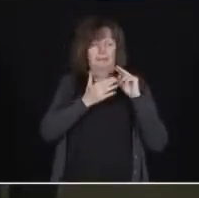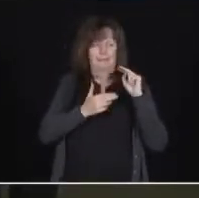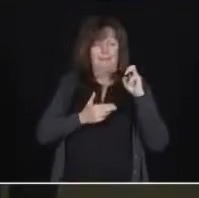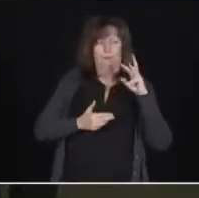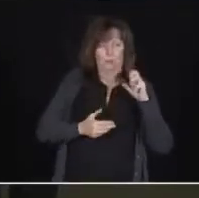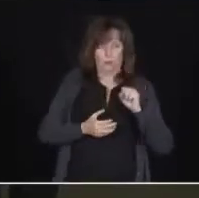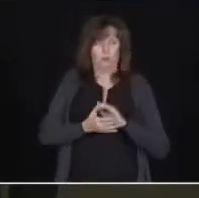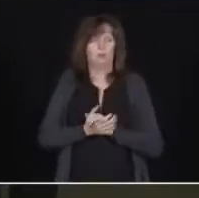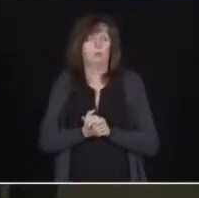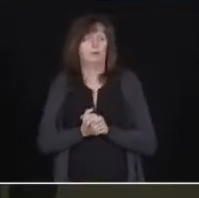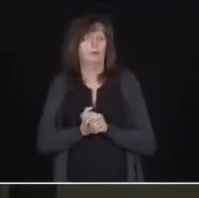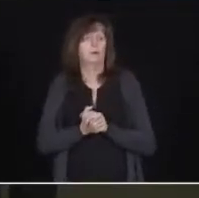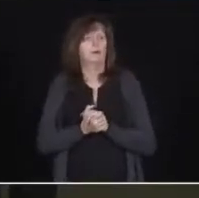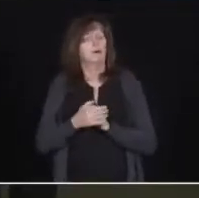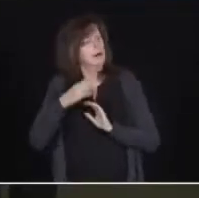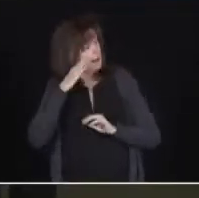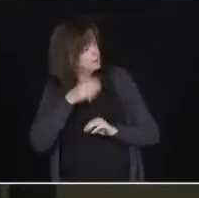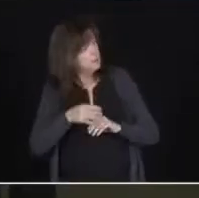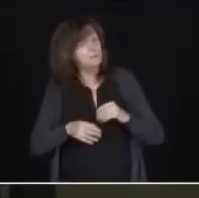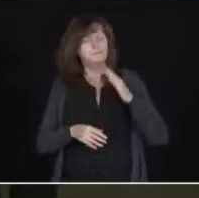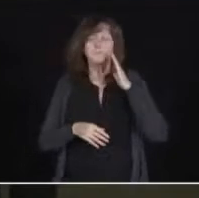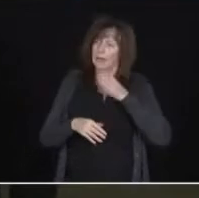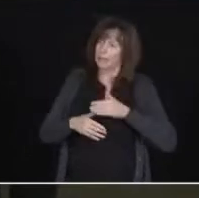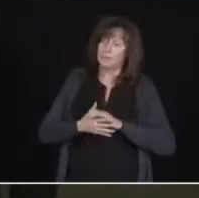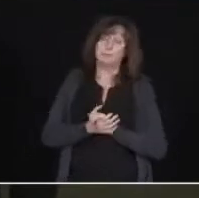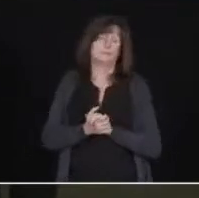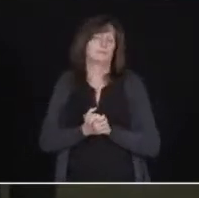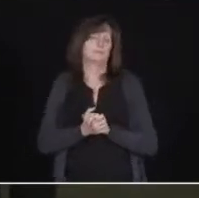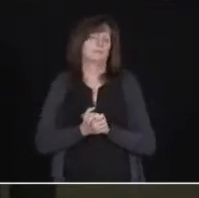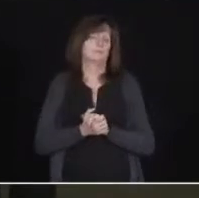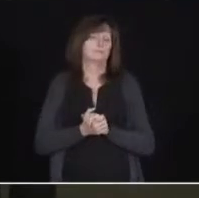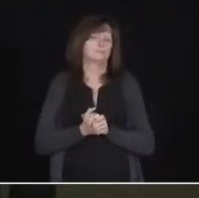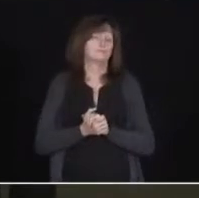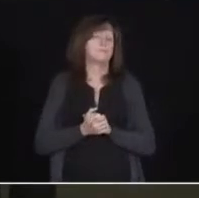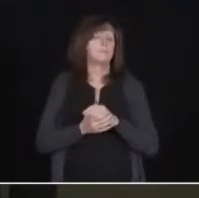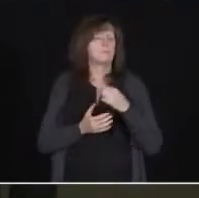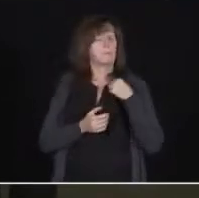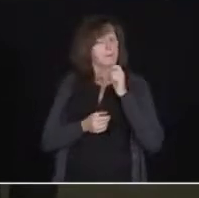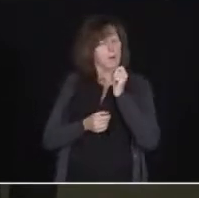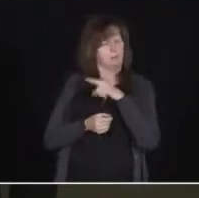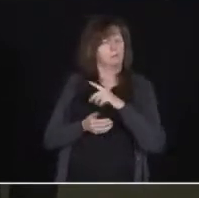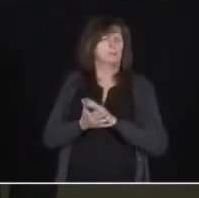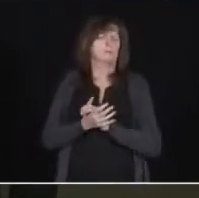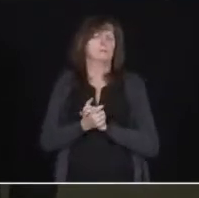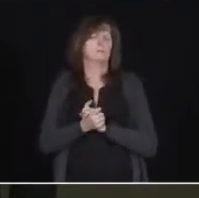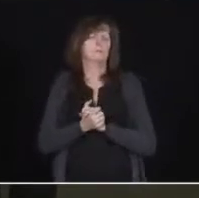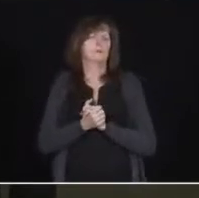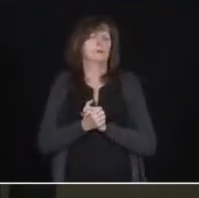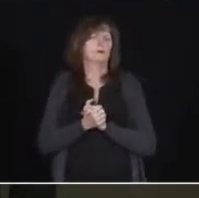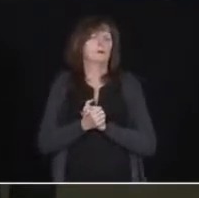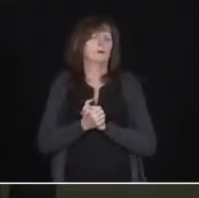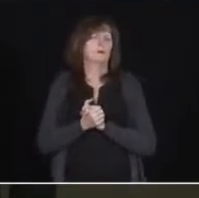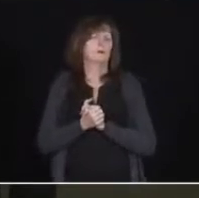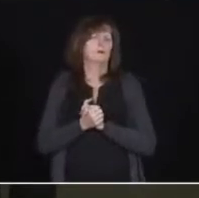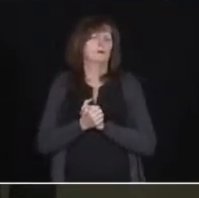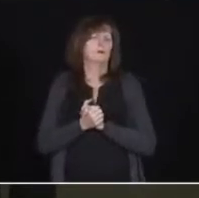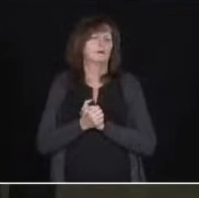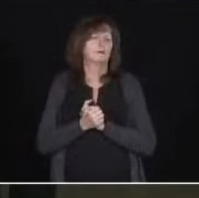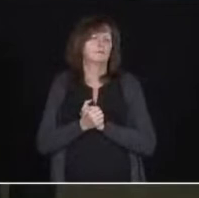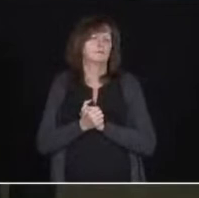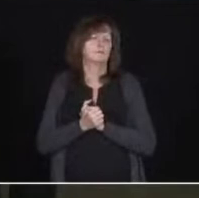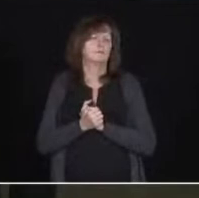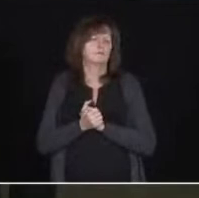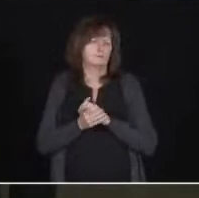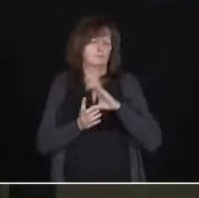Hi there, Premier. Hi. How you doing? I wanted to ask you about Charles McVety. Is his college